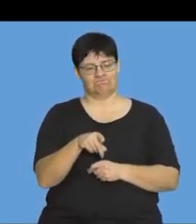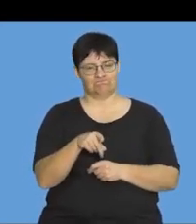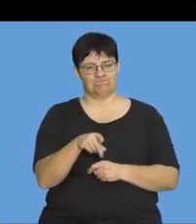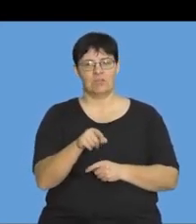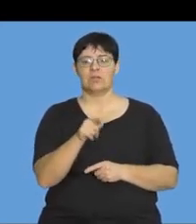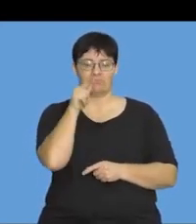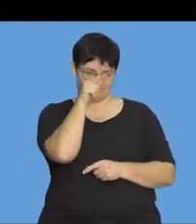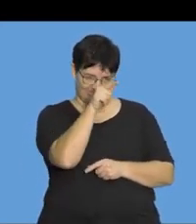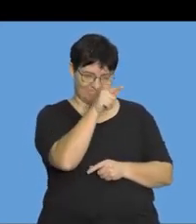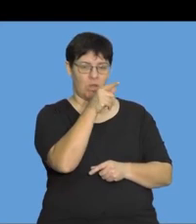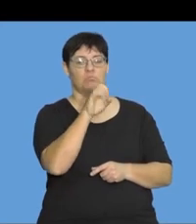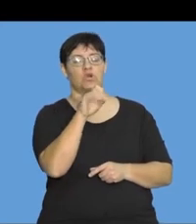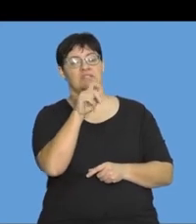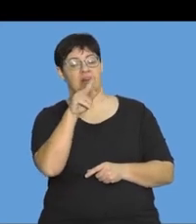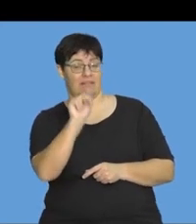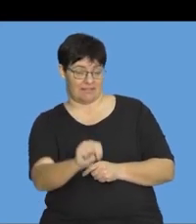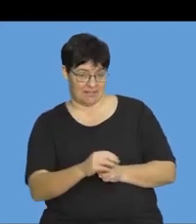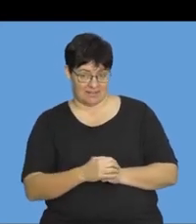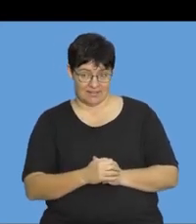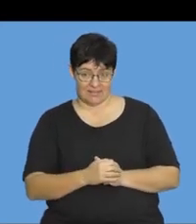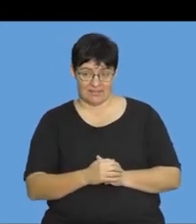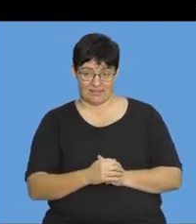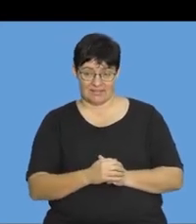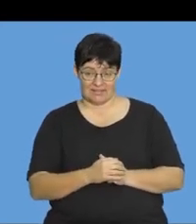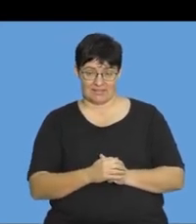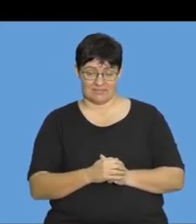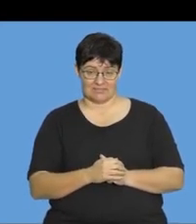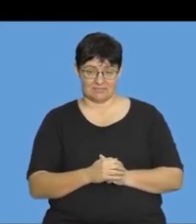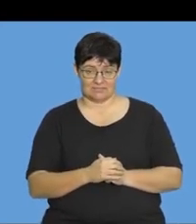equation. So the answer is going to be number B.